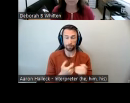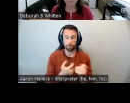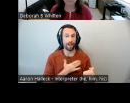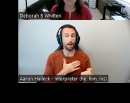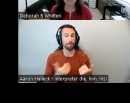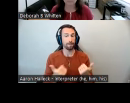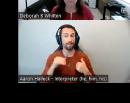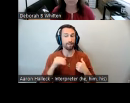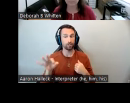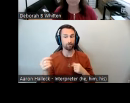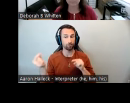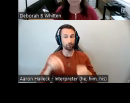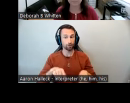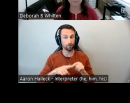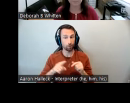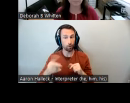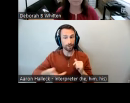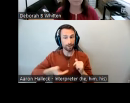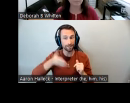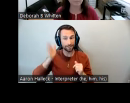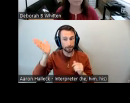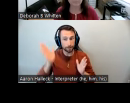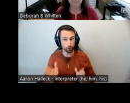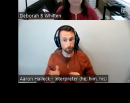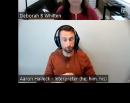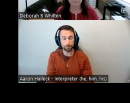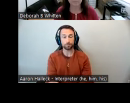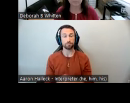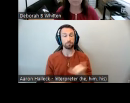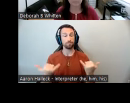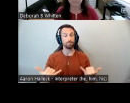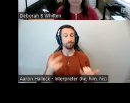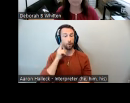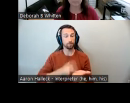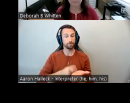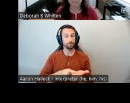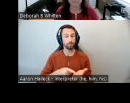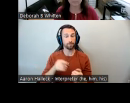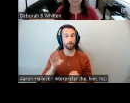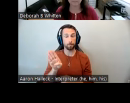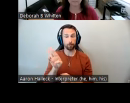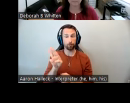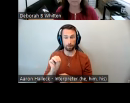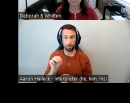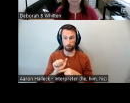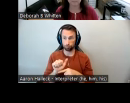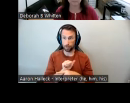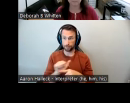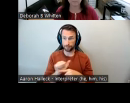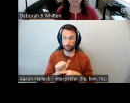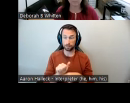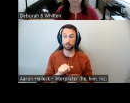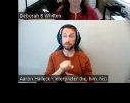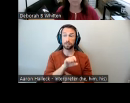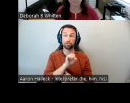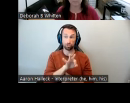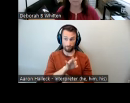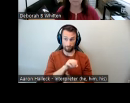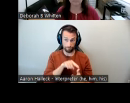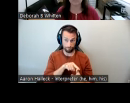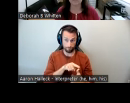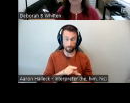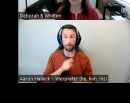as a guest speaker. But today he's going to be talking about BRM practice. Along with Jeff is another